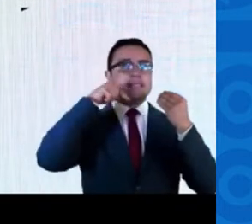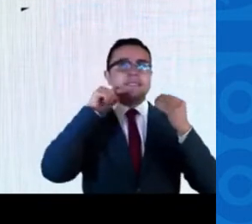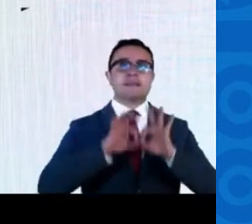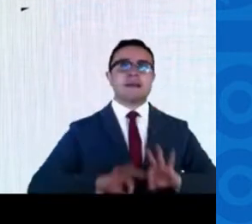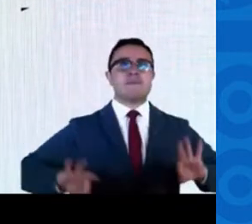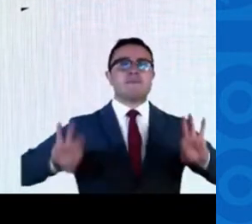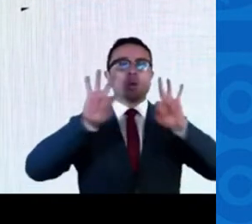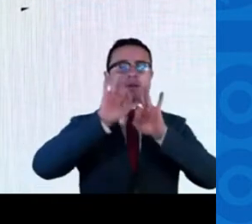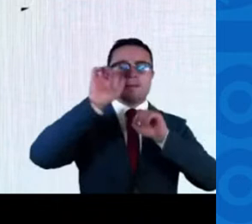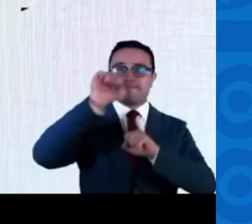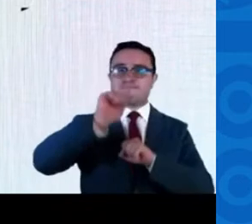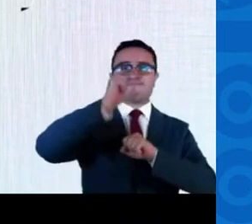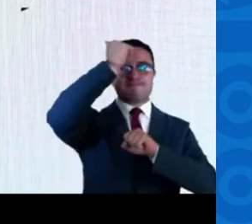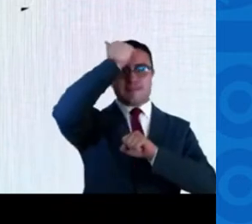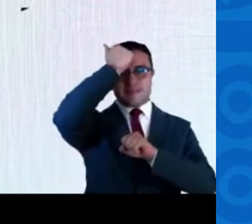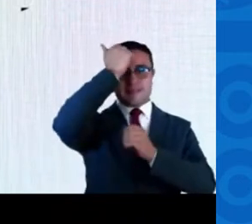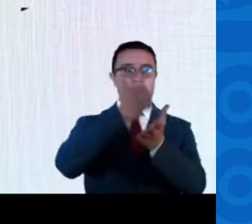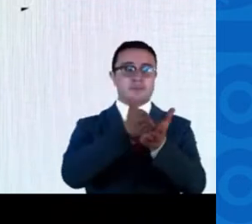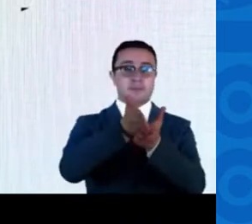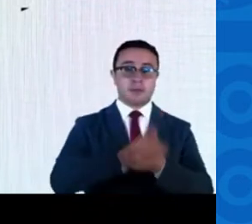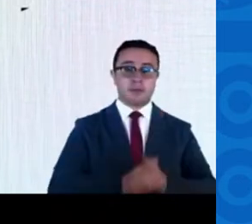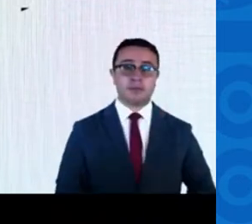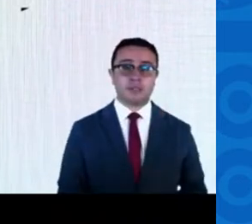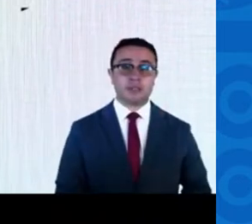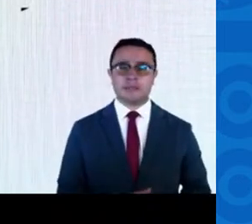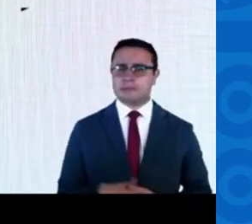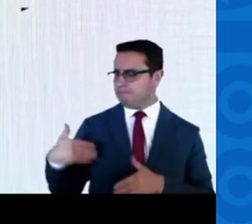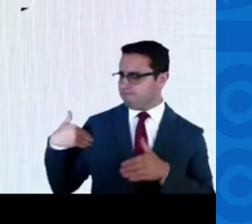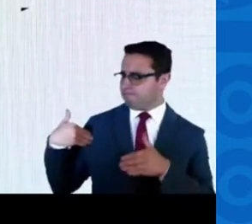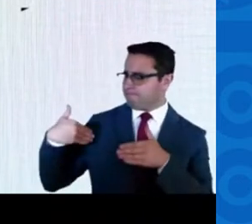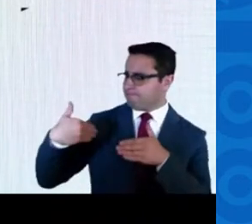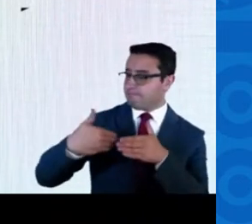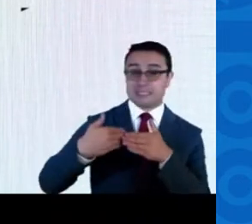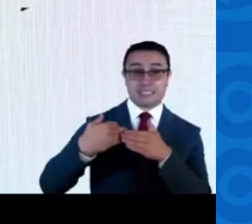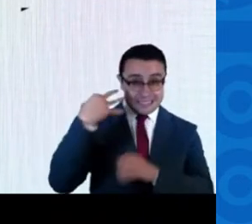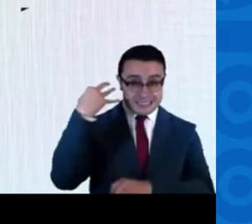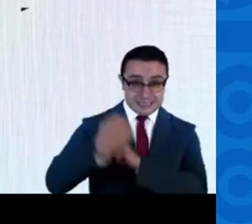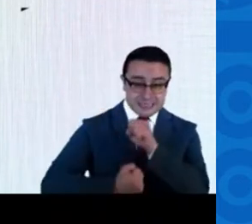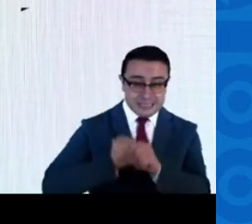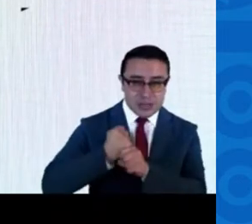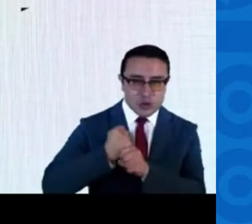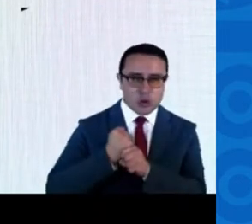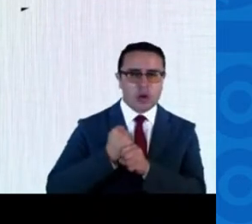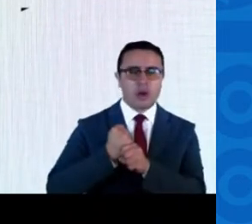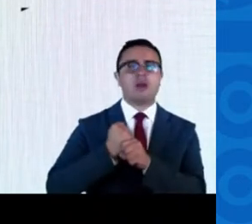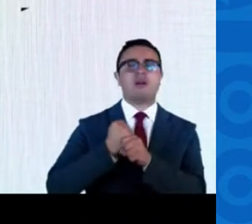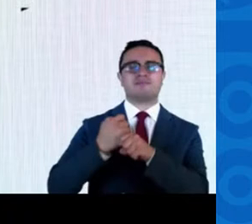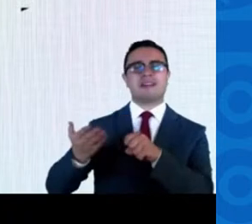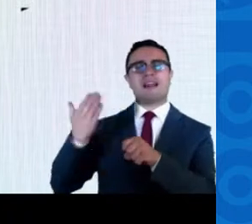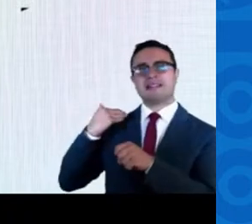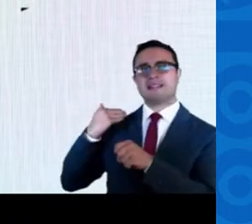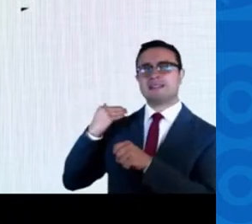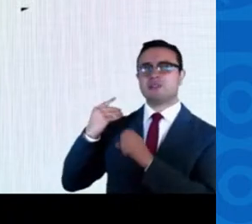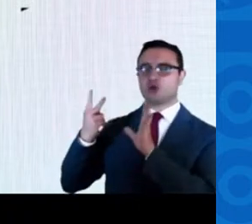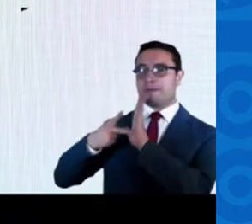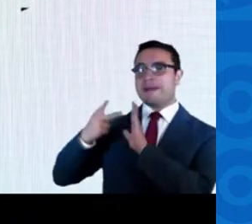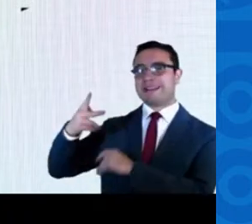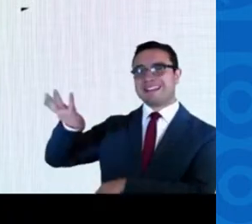every sector as a priority. And it and during over the past